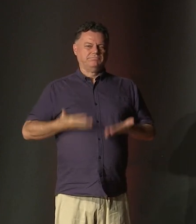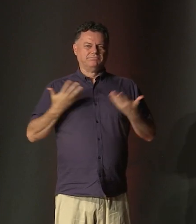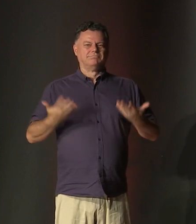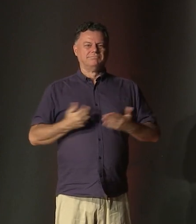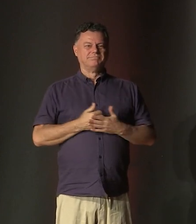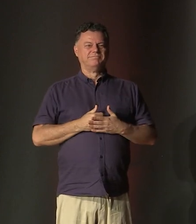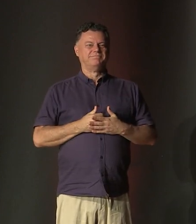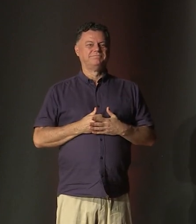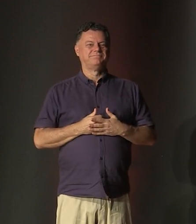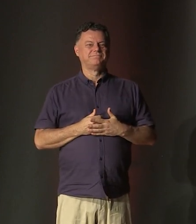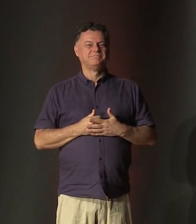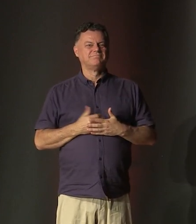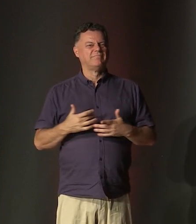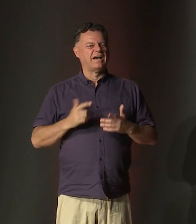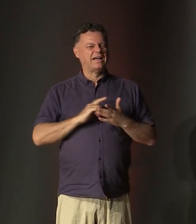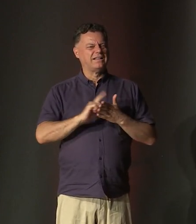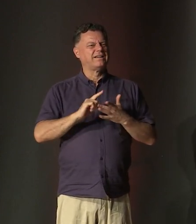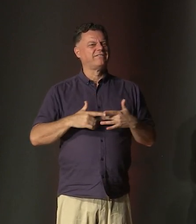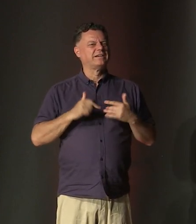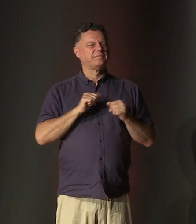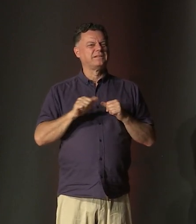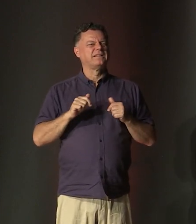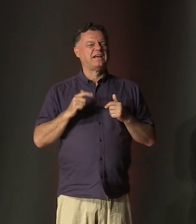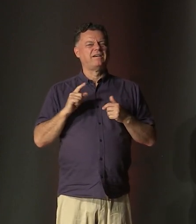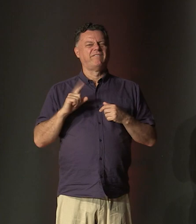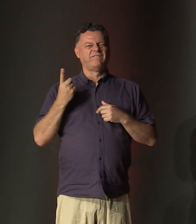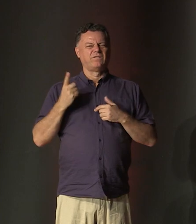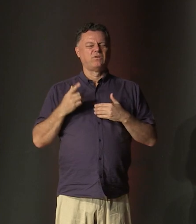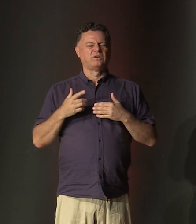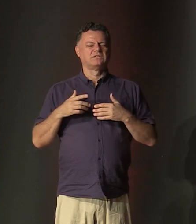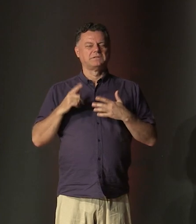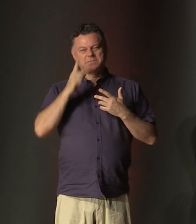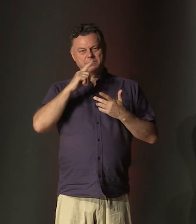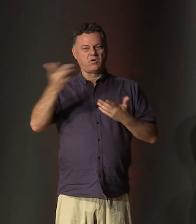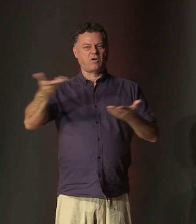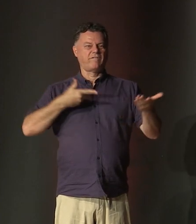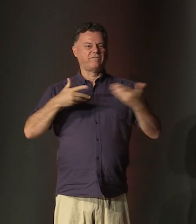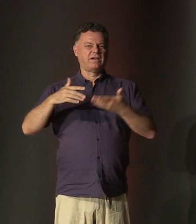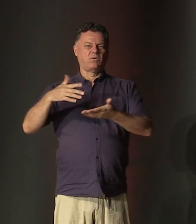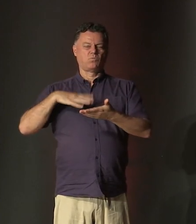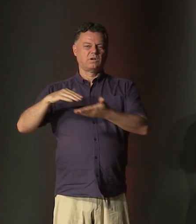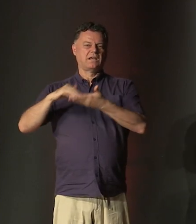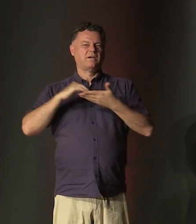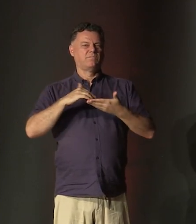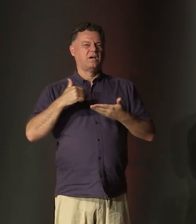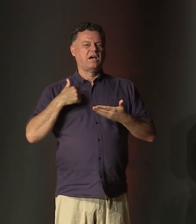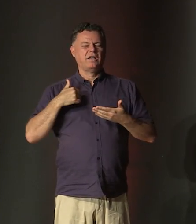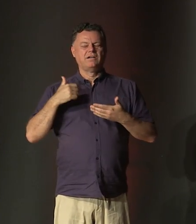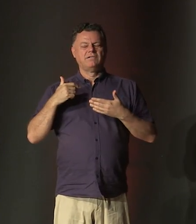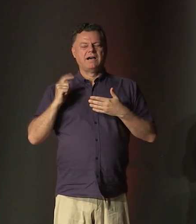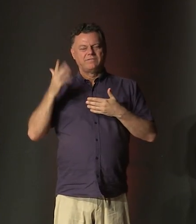better, and I started letting more people in, accepting their care and